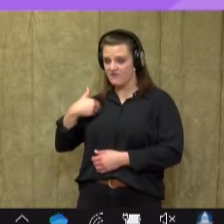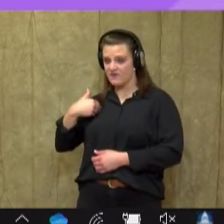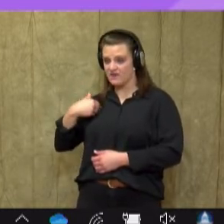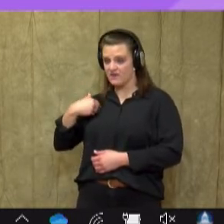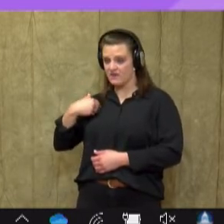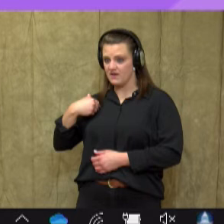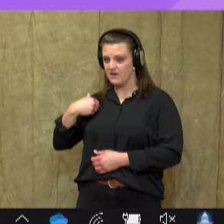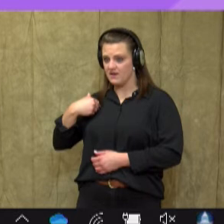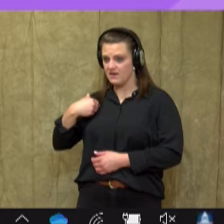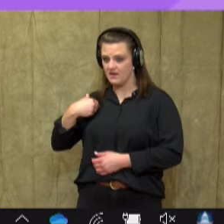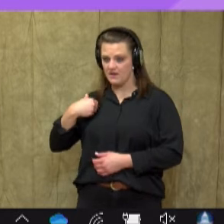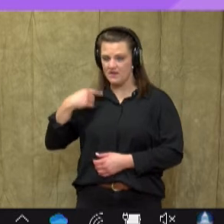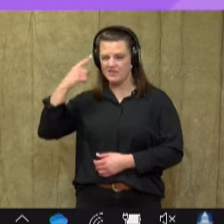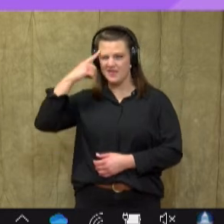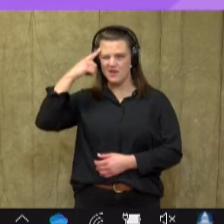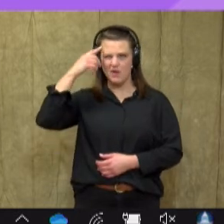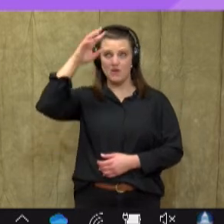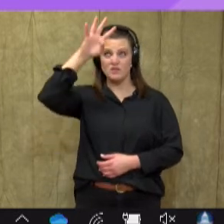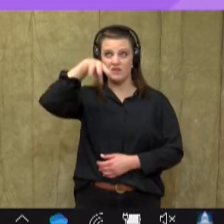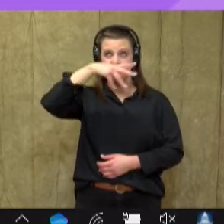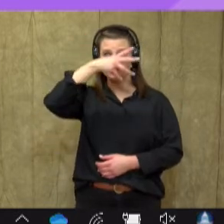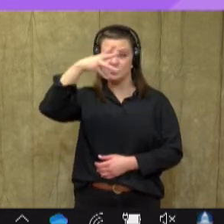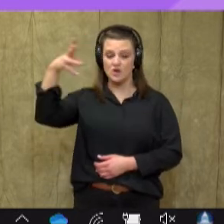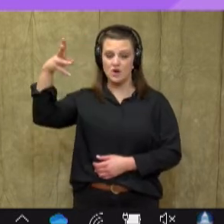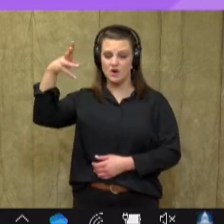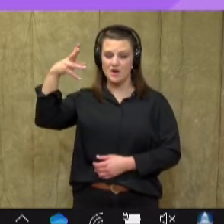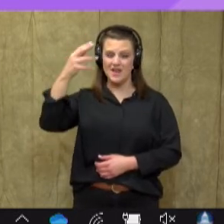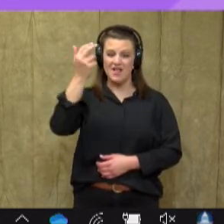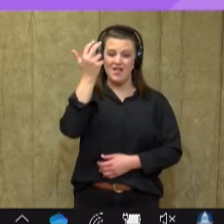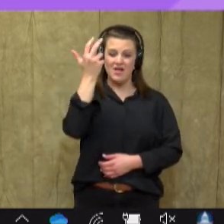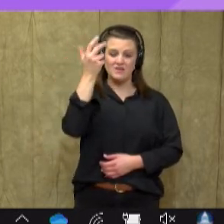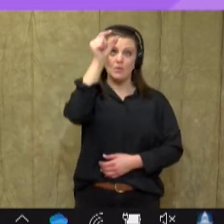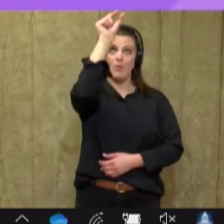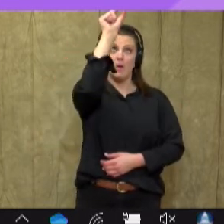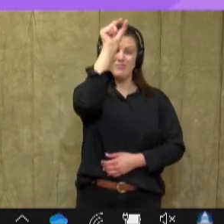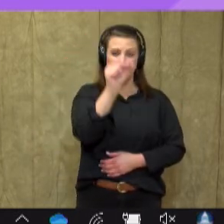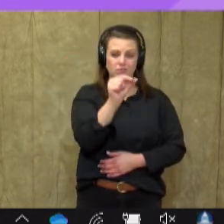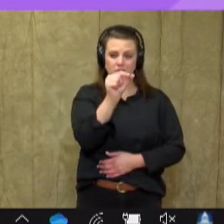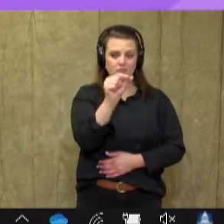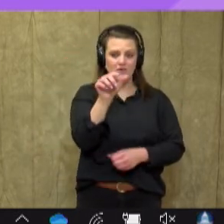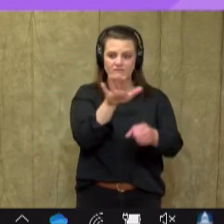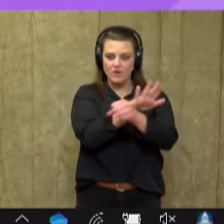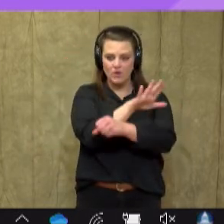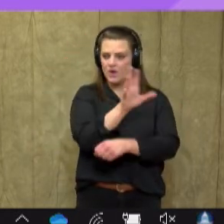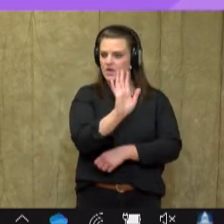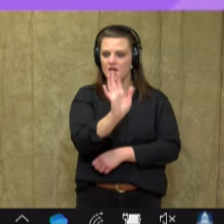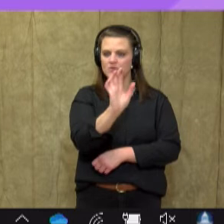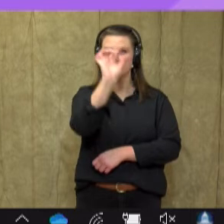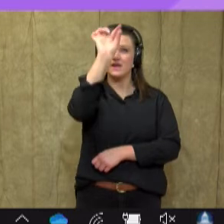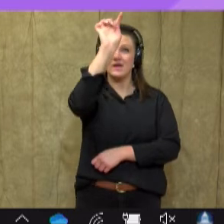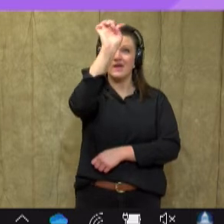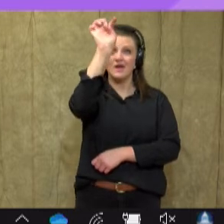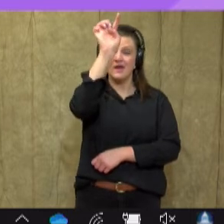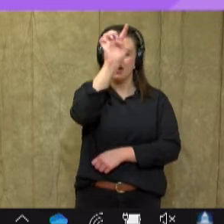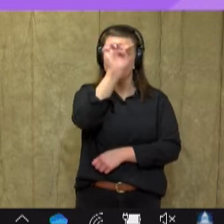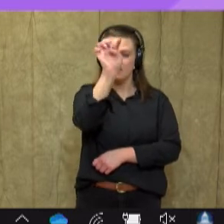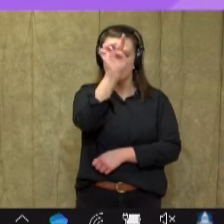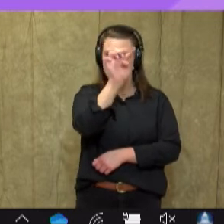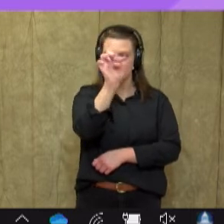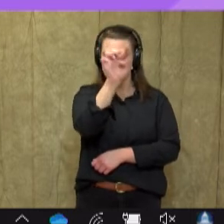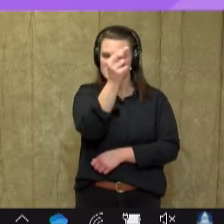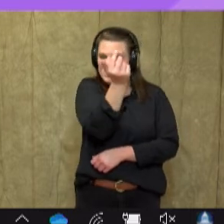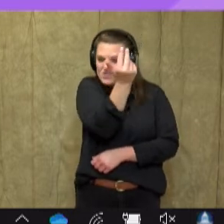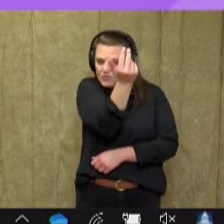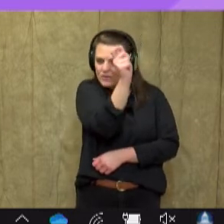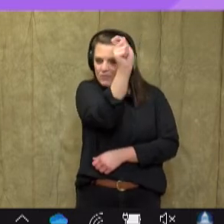about our hundreds chart. 3 hundredths are just 3 little hundredths tiles shaded. We don't have a